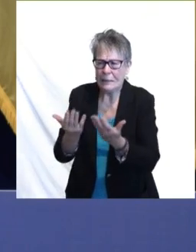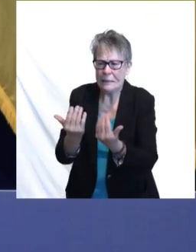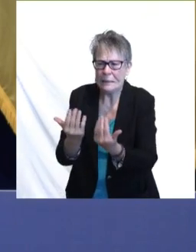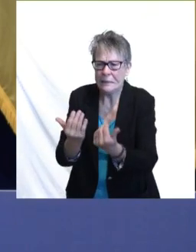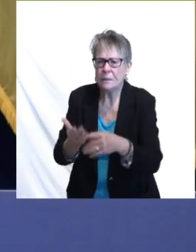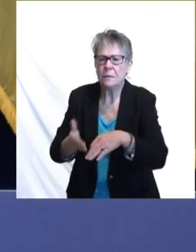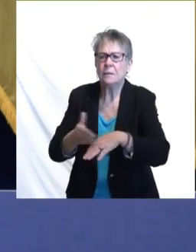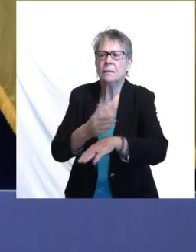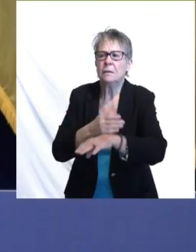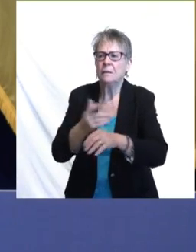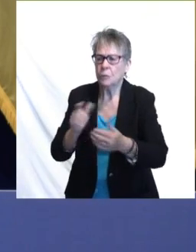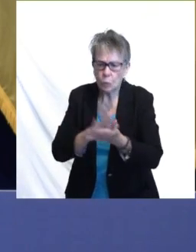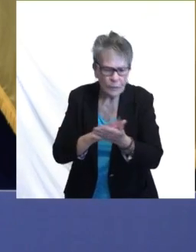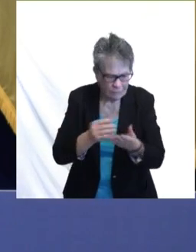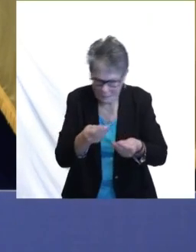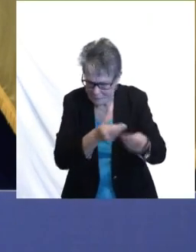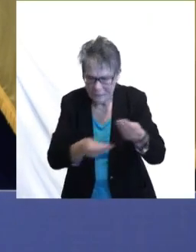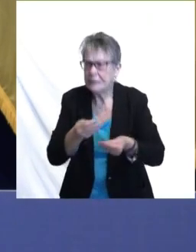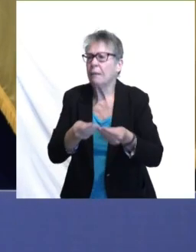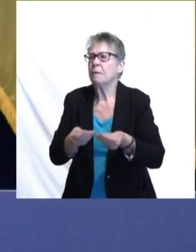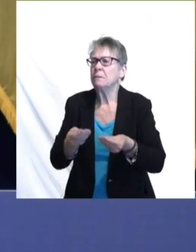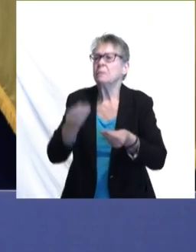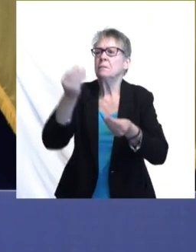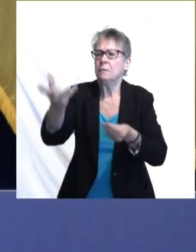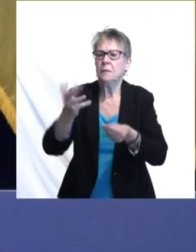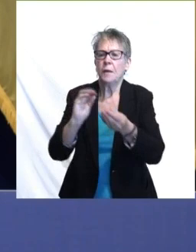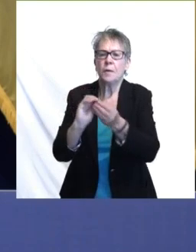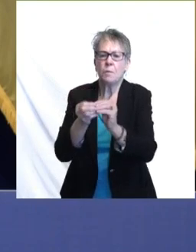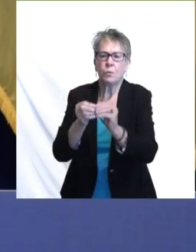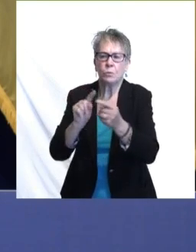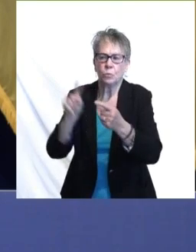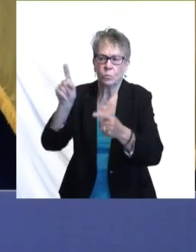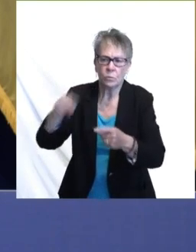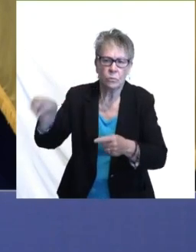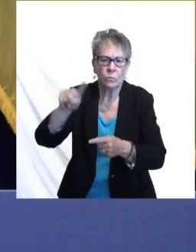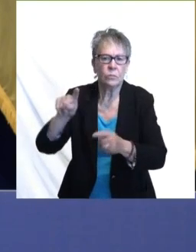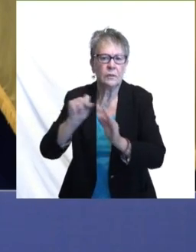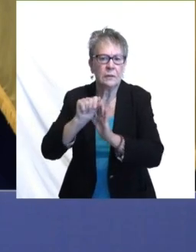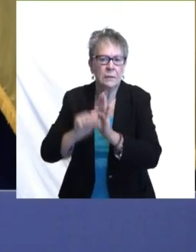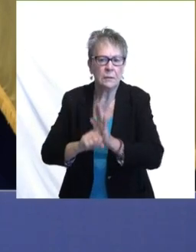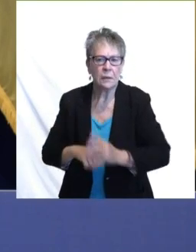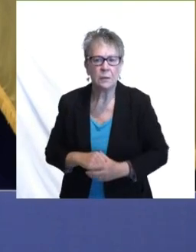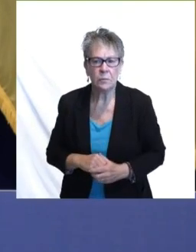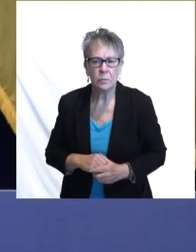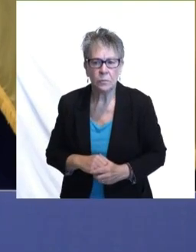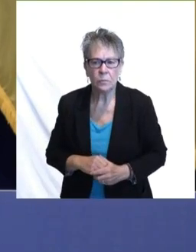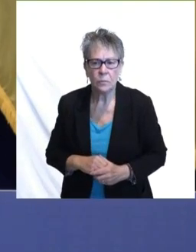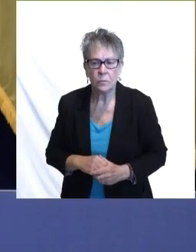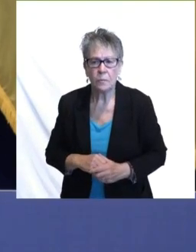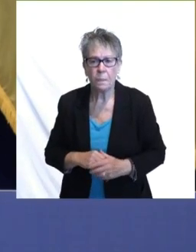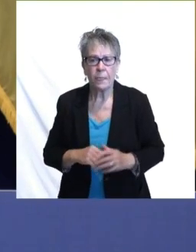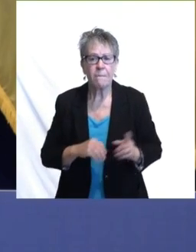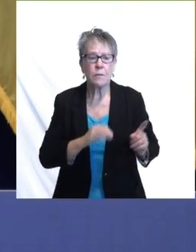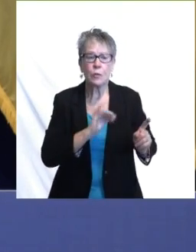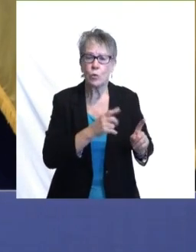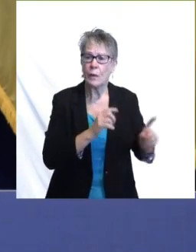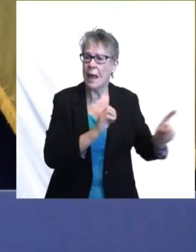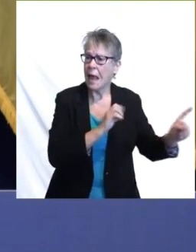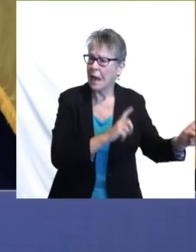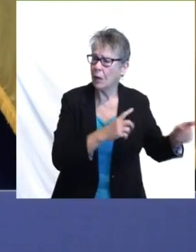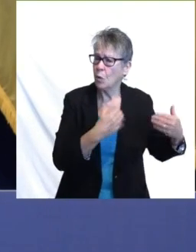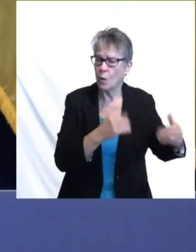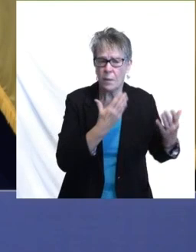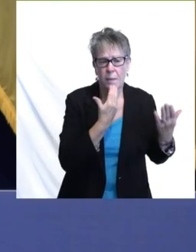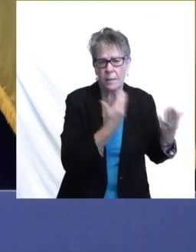And as always, we go out of our way, and to Judy and Ed's credit in particular,